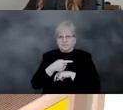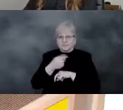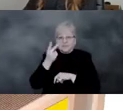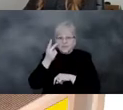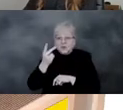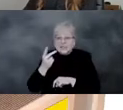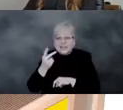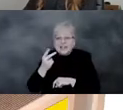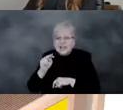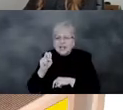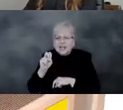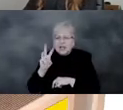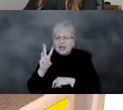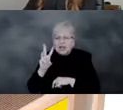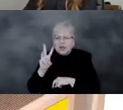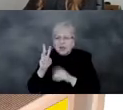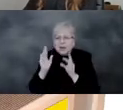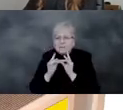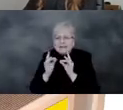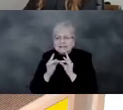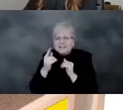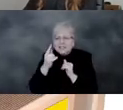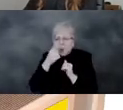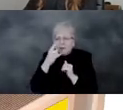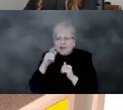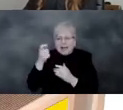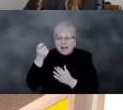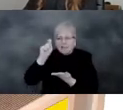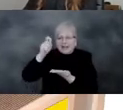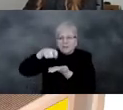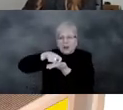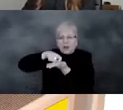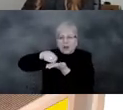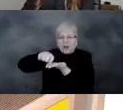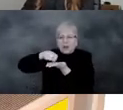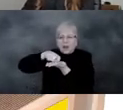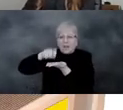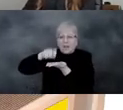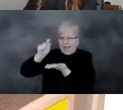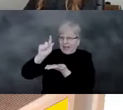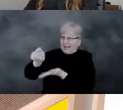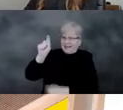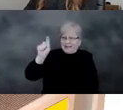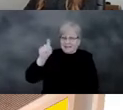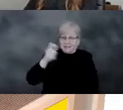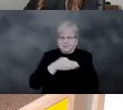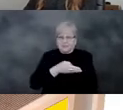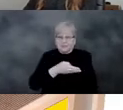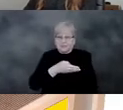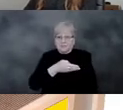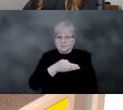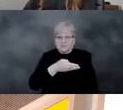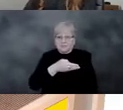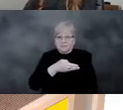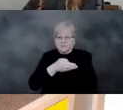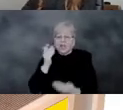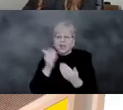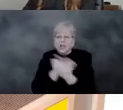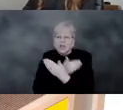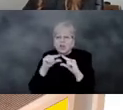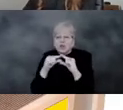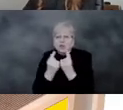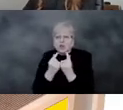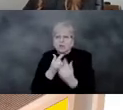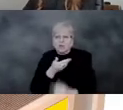message. It's going to have a little pencil on a square. If you click that you can click on new group and you'll have the option